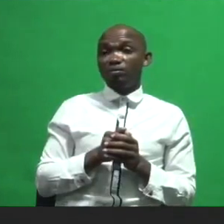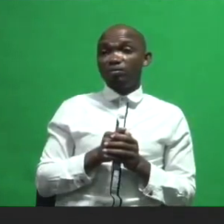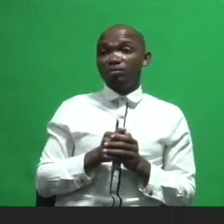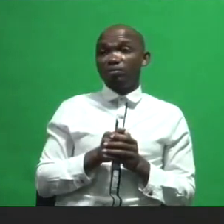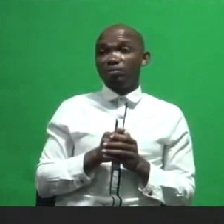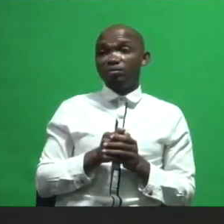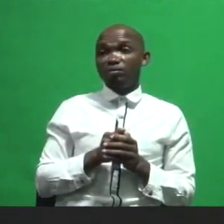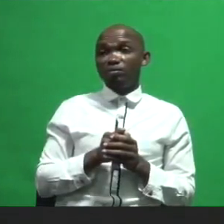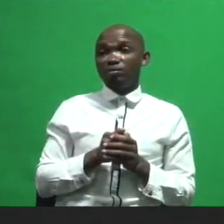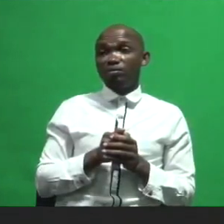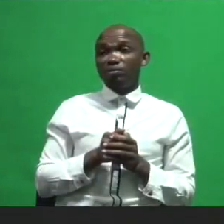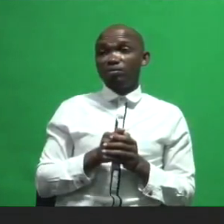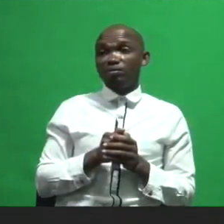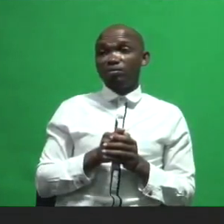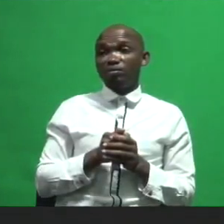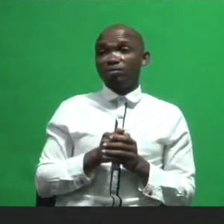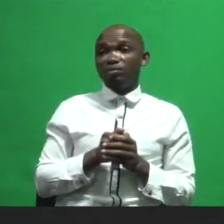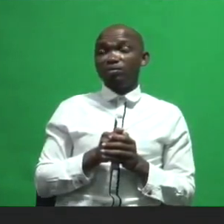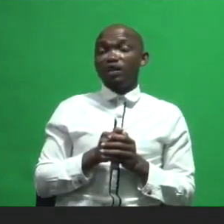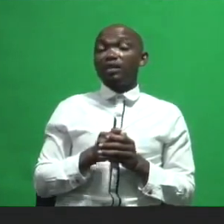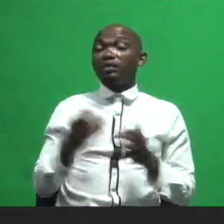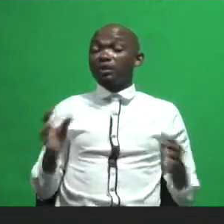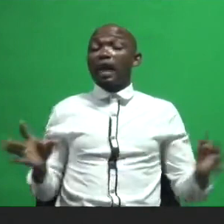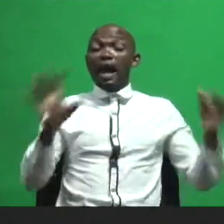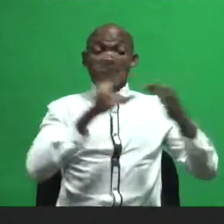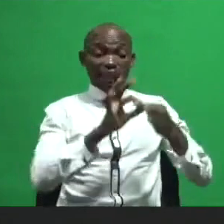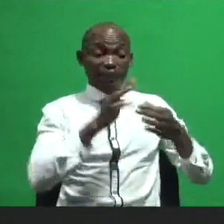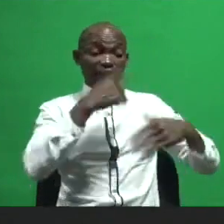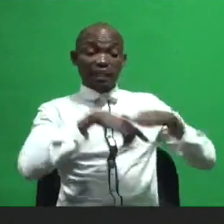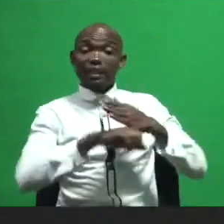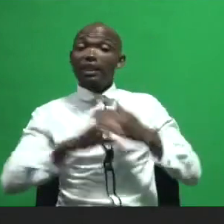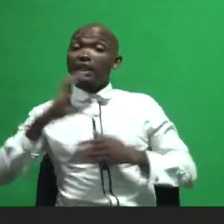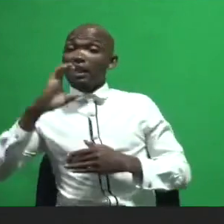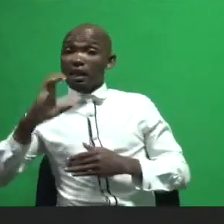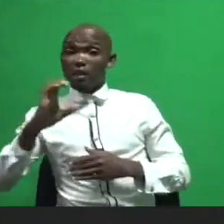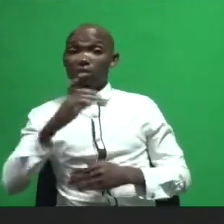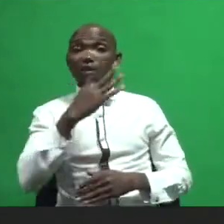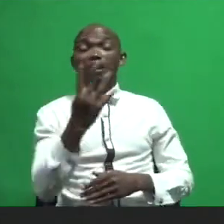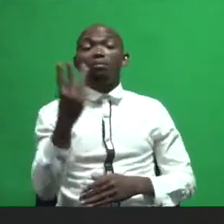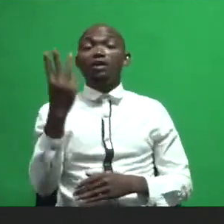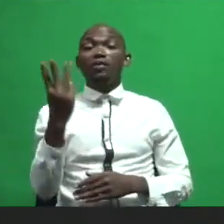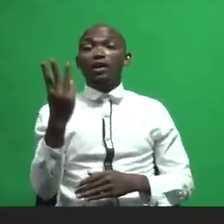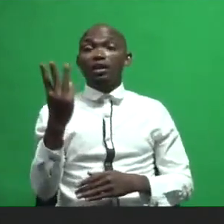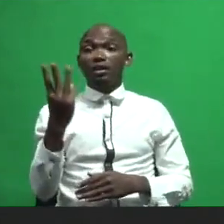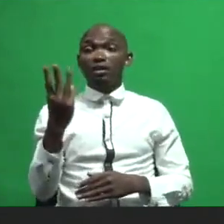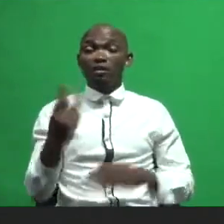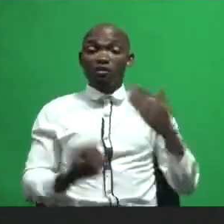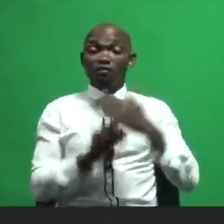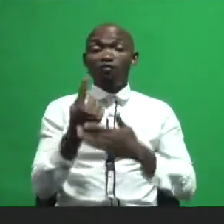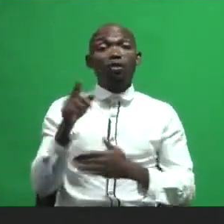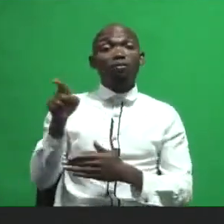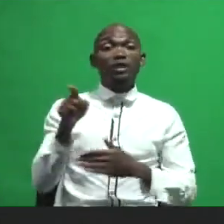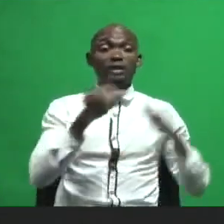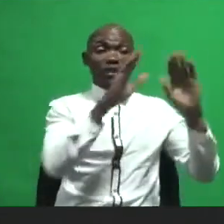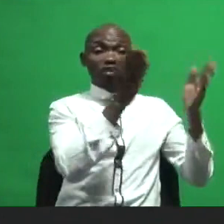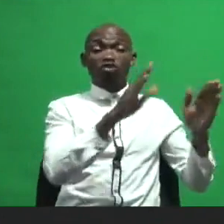Then, Sophia said we have to attach this one, this group, to the carbon number 3 from